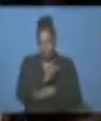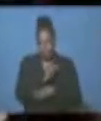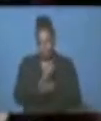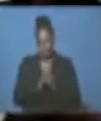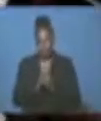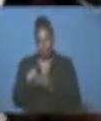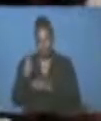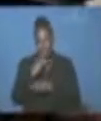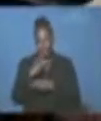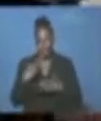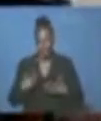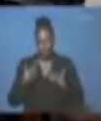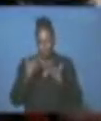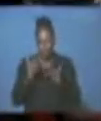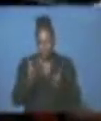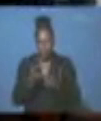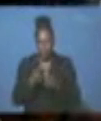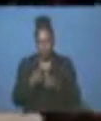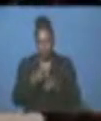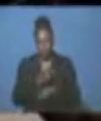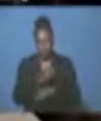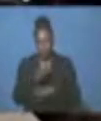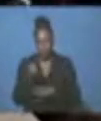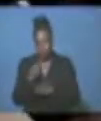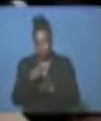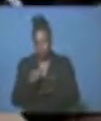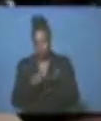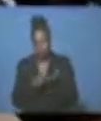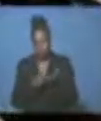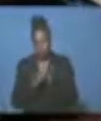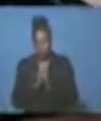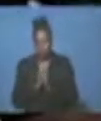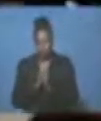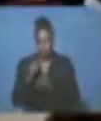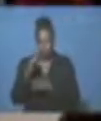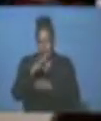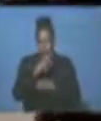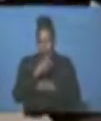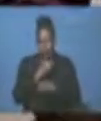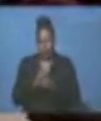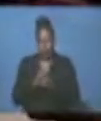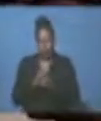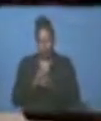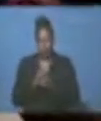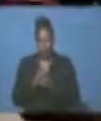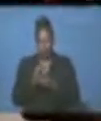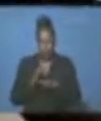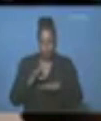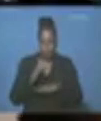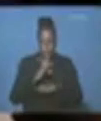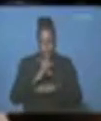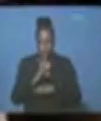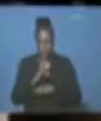to amicable resolution. The commercial airlines are our partners in tourism. We are